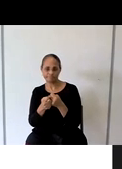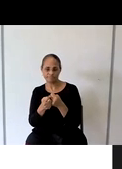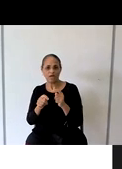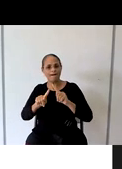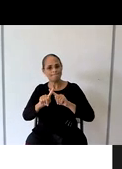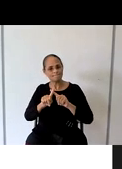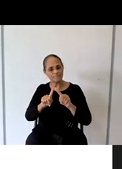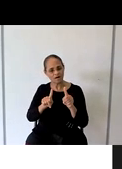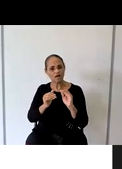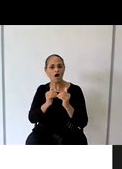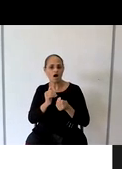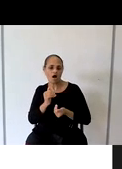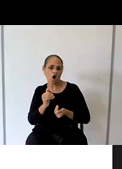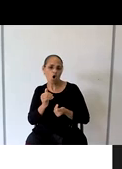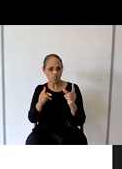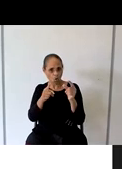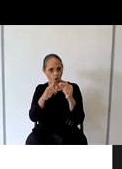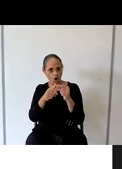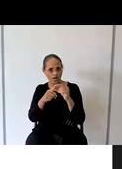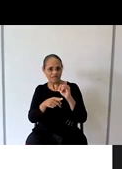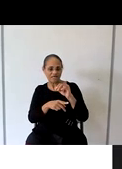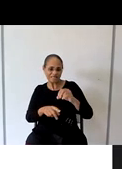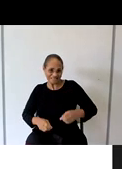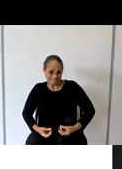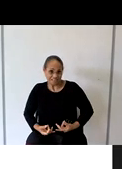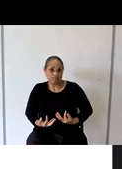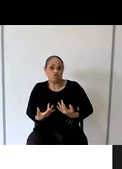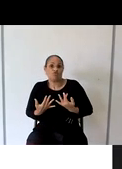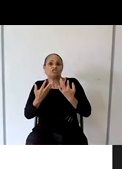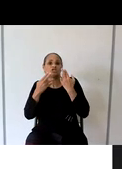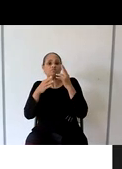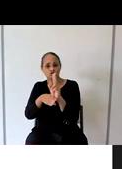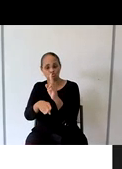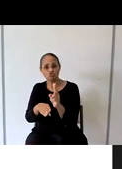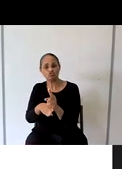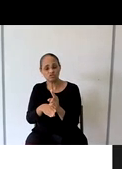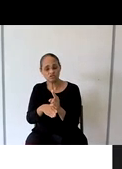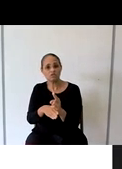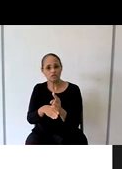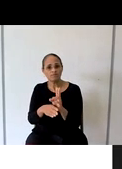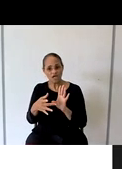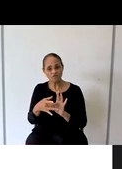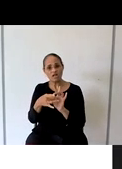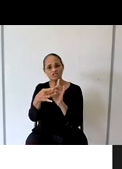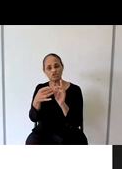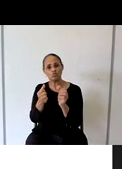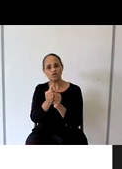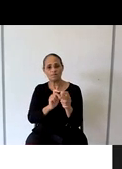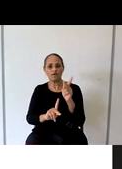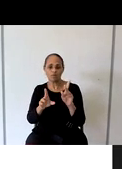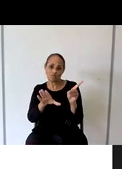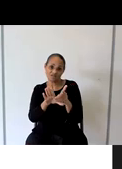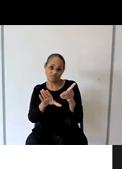way that the word inspiration is being used in relation to people with